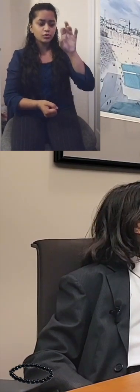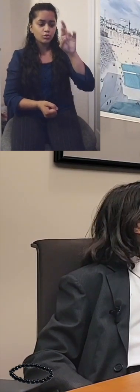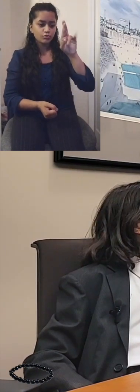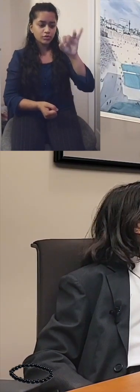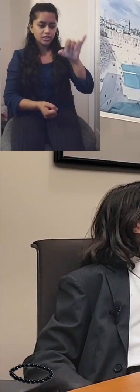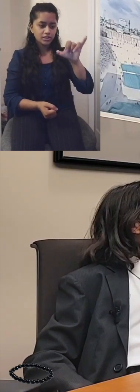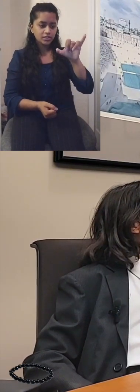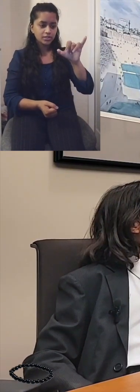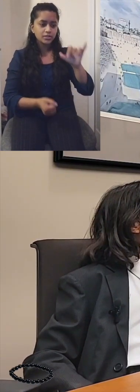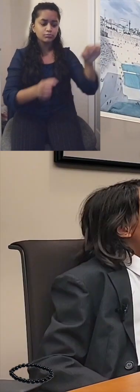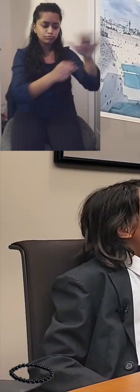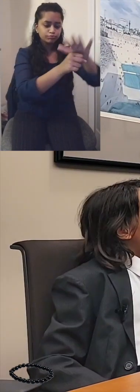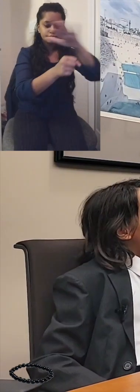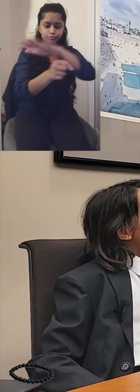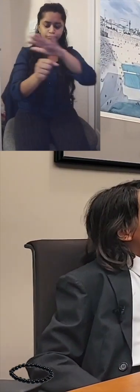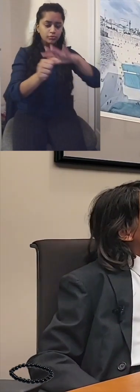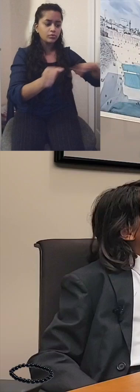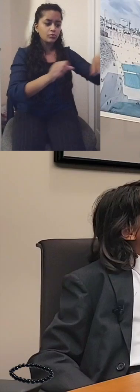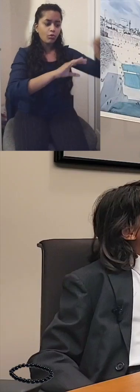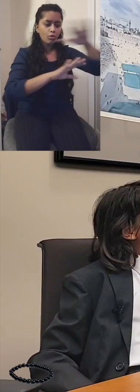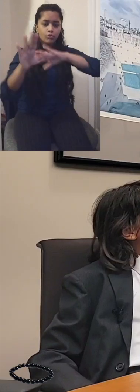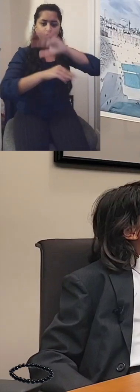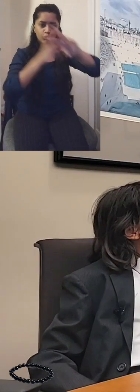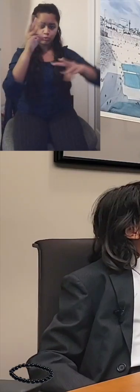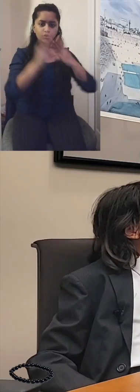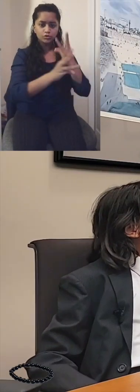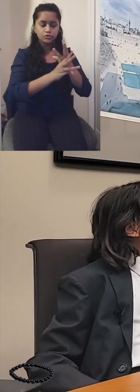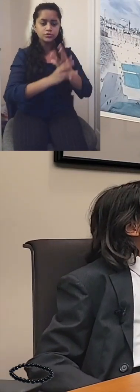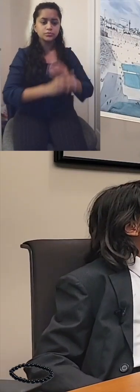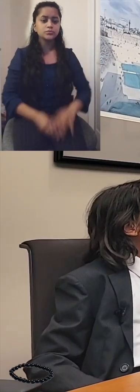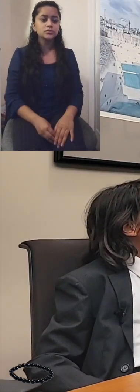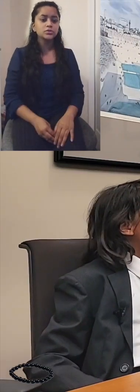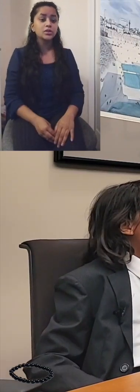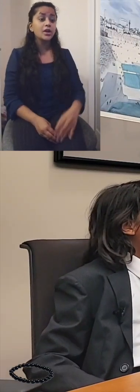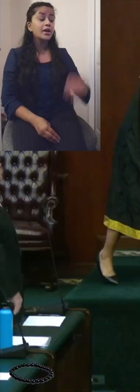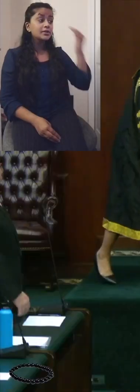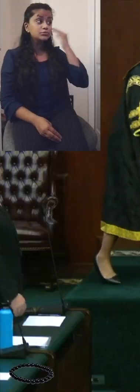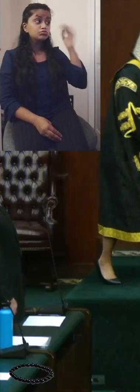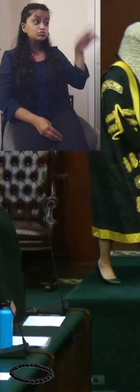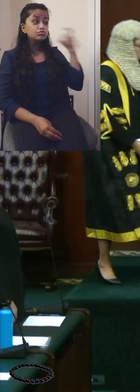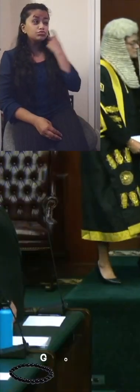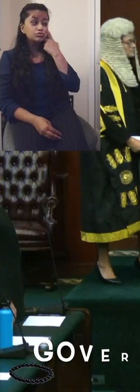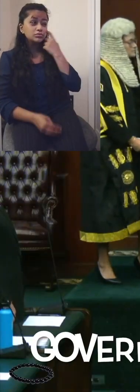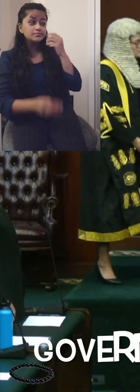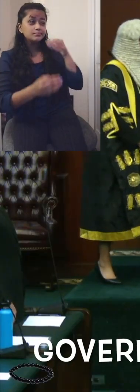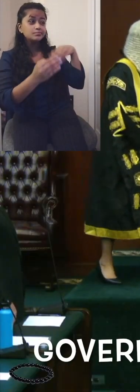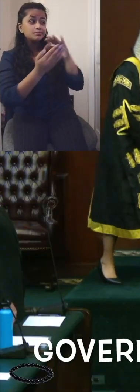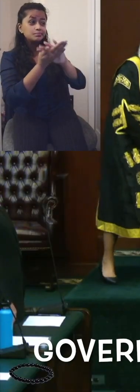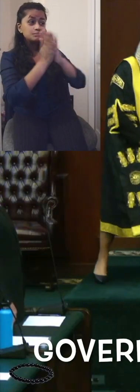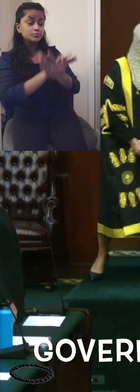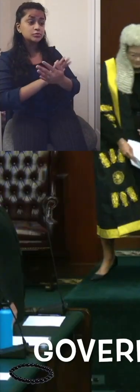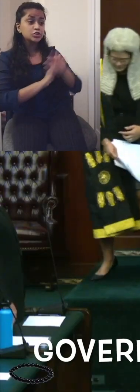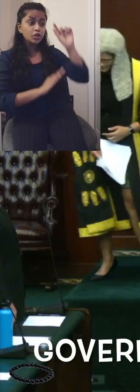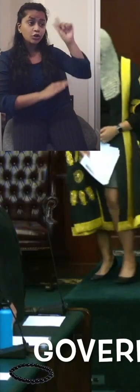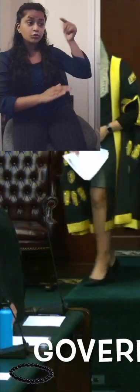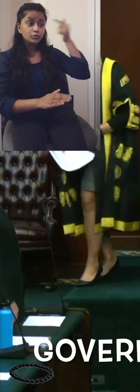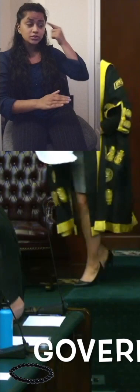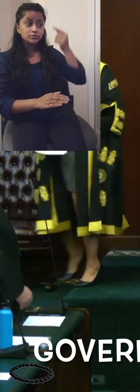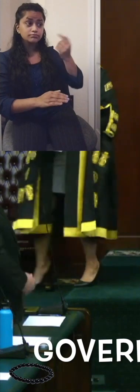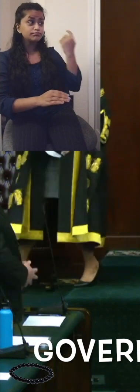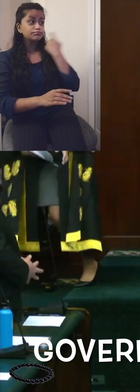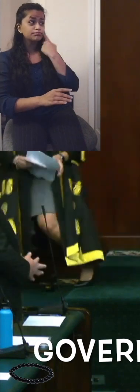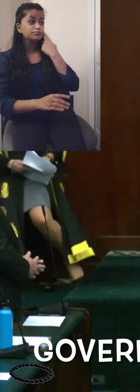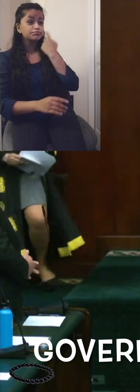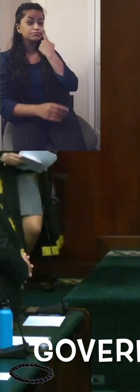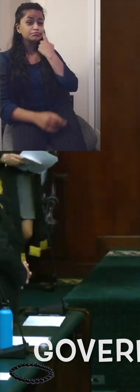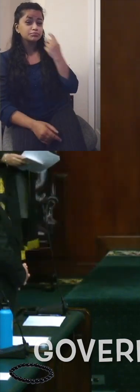the world. So I understand that you recently became governor in April. Yes.